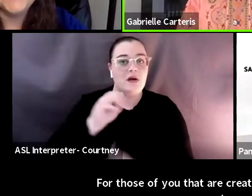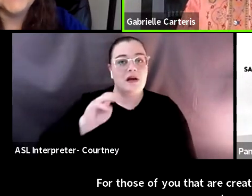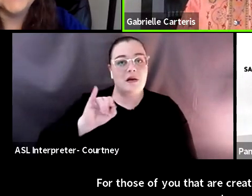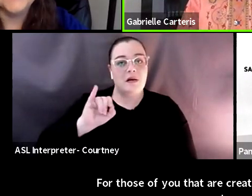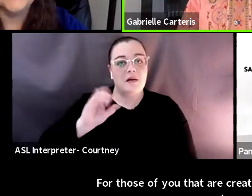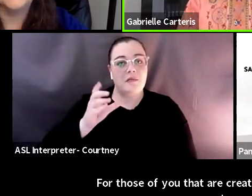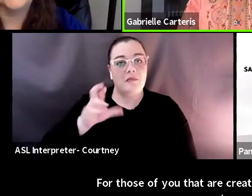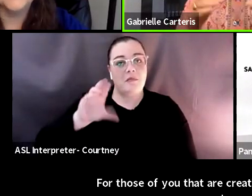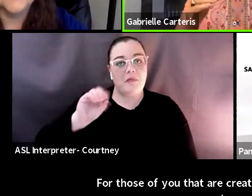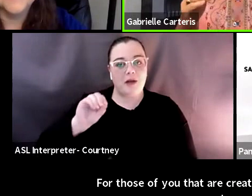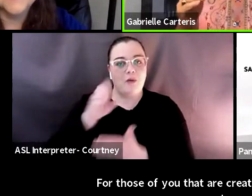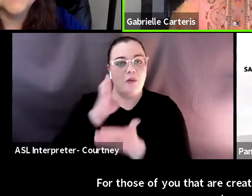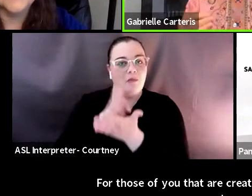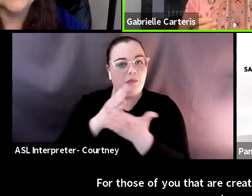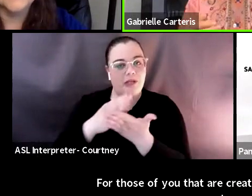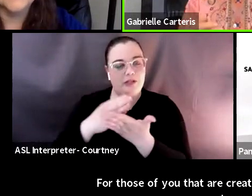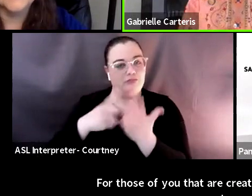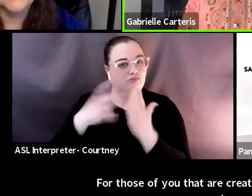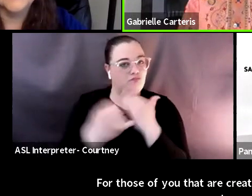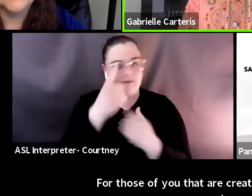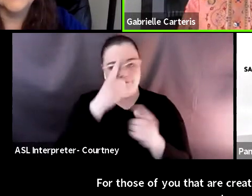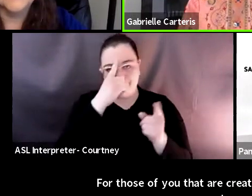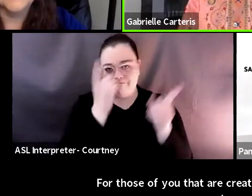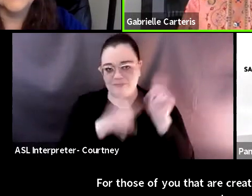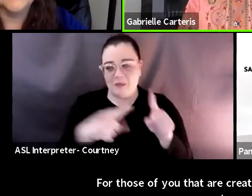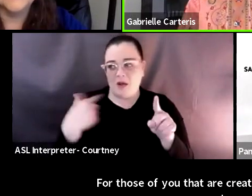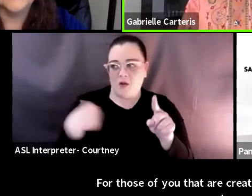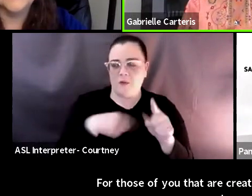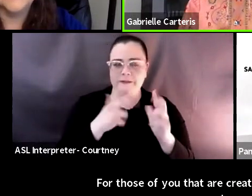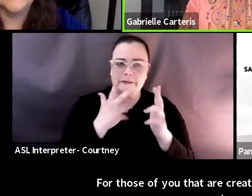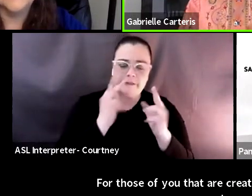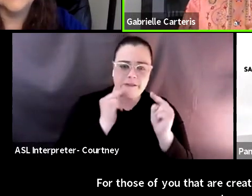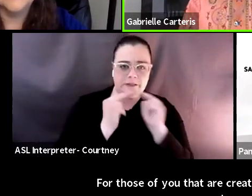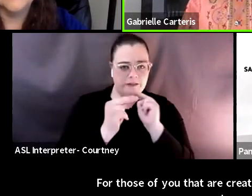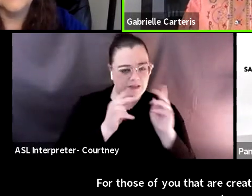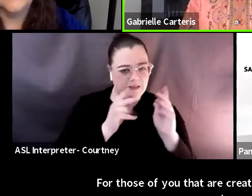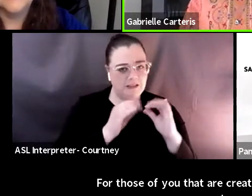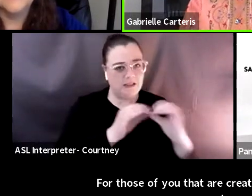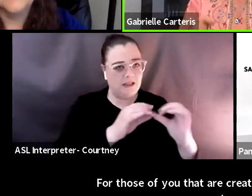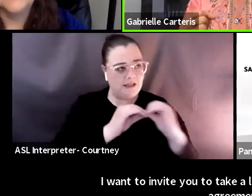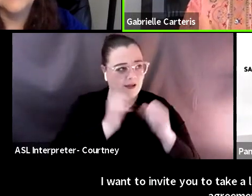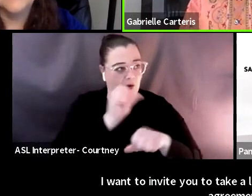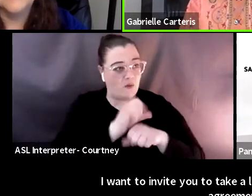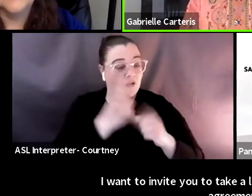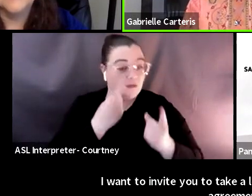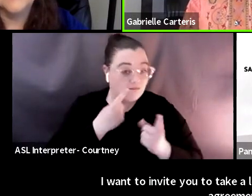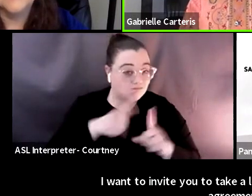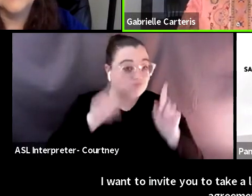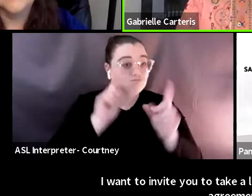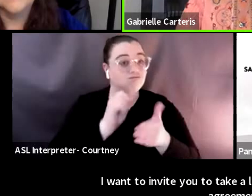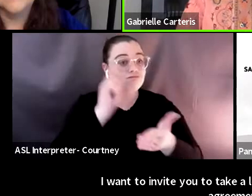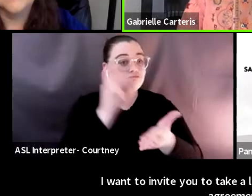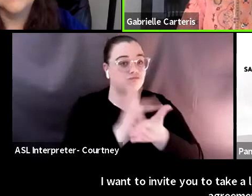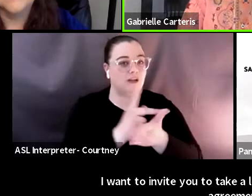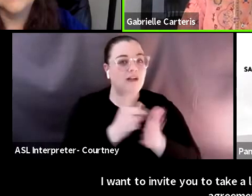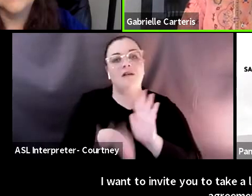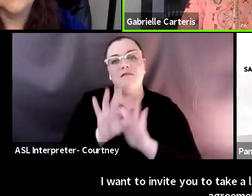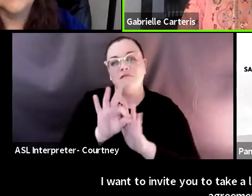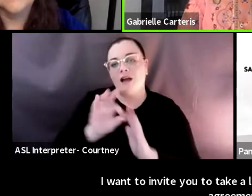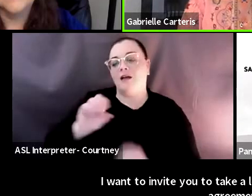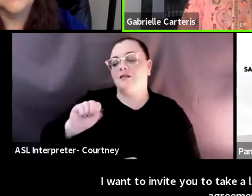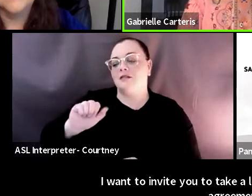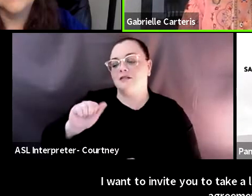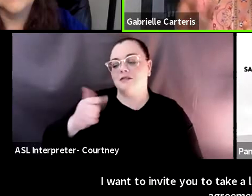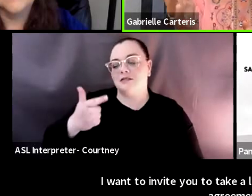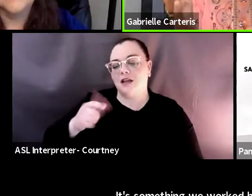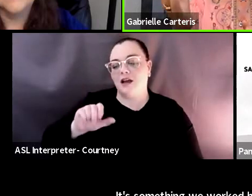project agreement. It's something that we really worked hard to make happen. It's something that you can find on our portal at